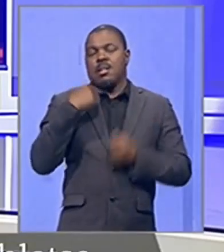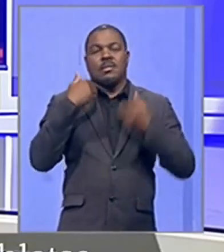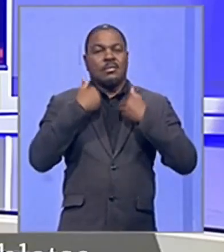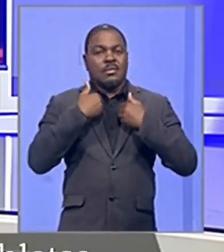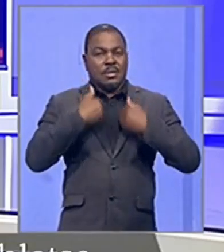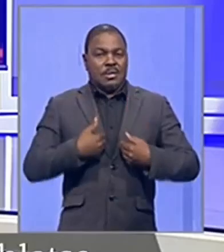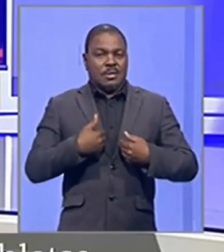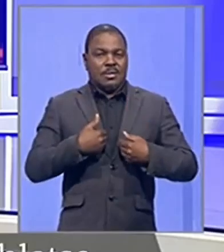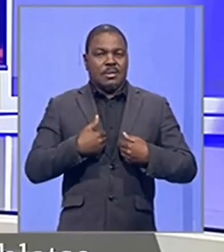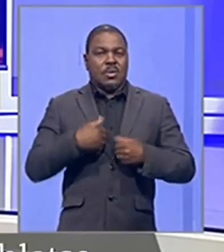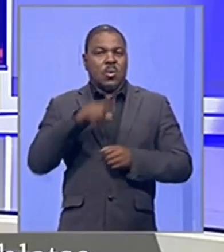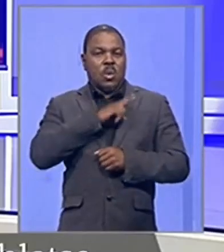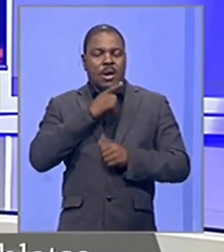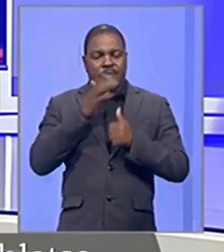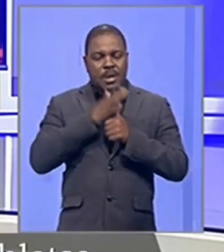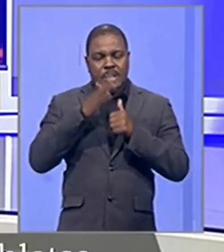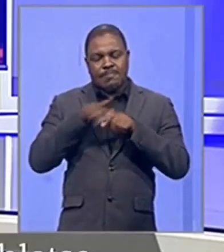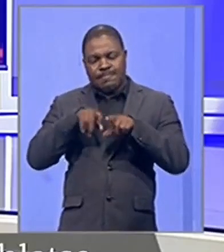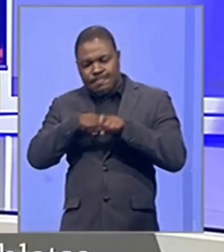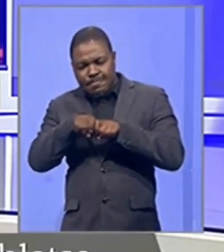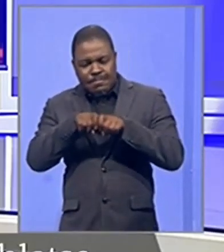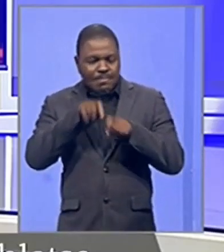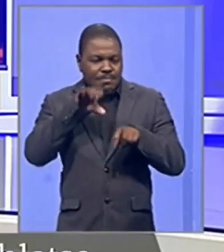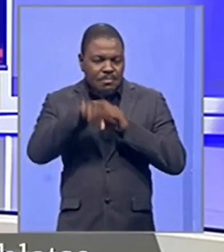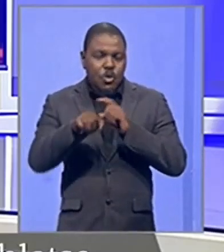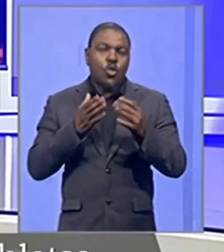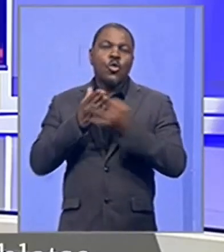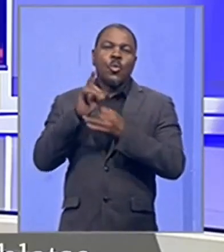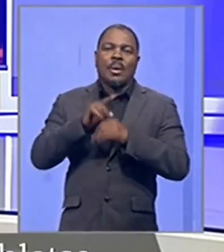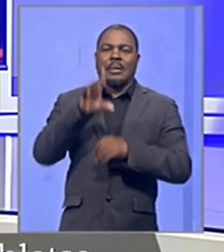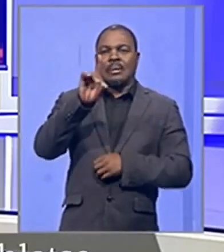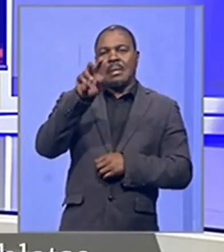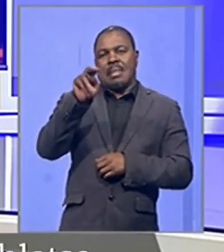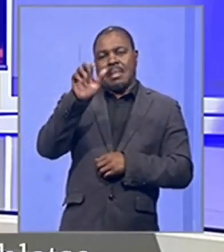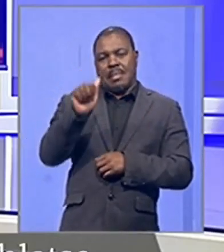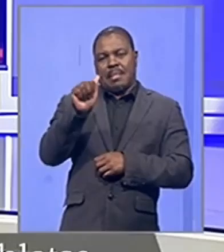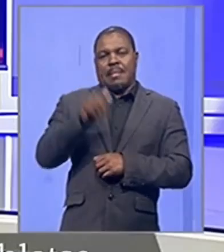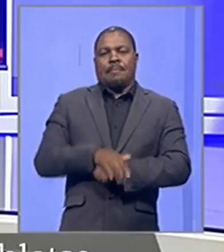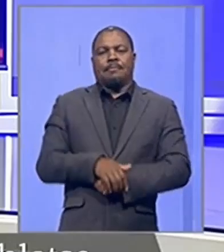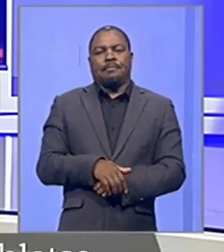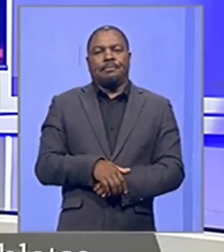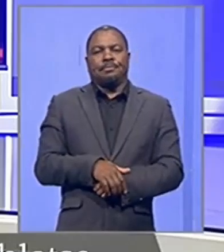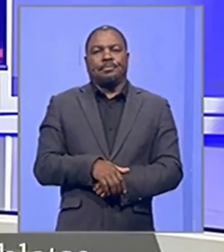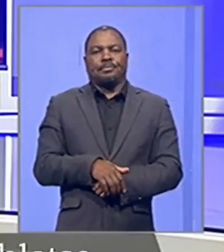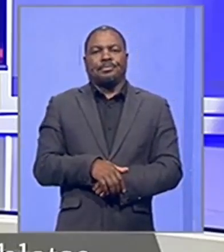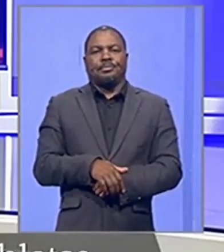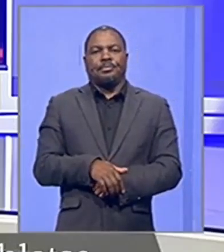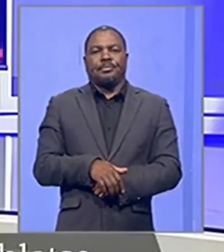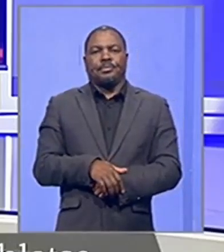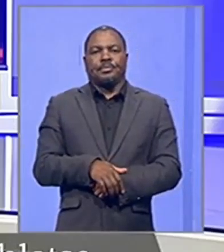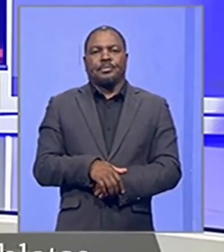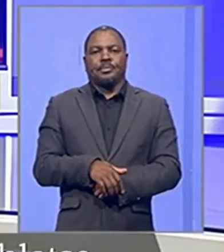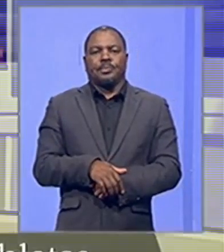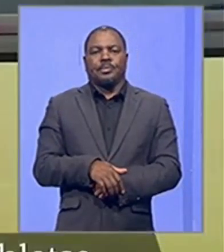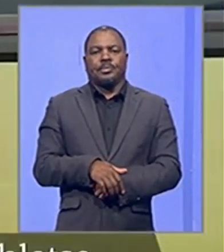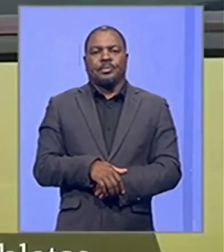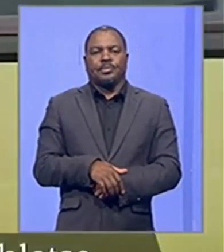Sontaga sa go feta morago ga gore dipoelo tša DNA di amantšhe le molato.